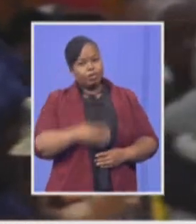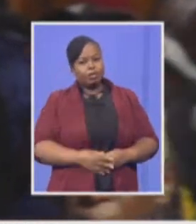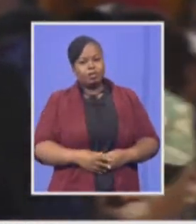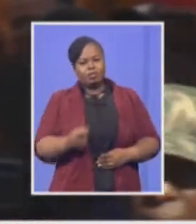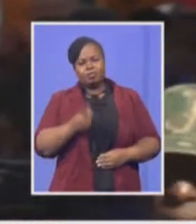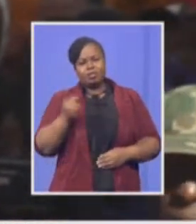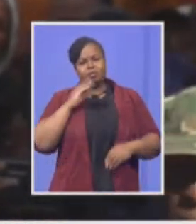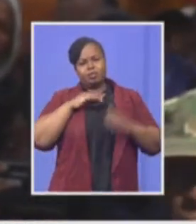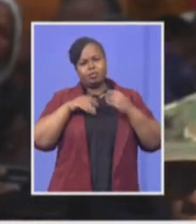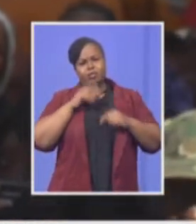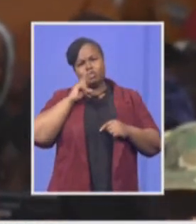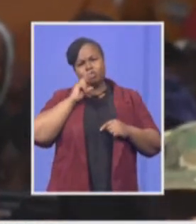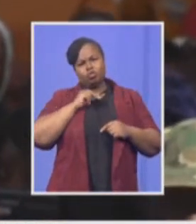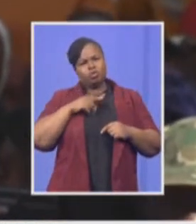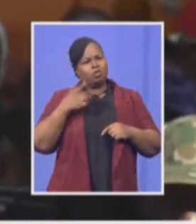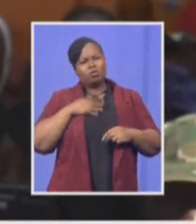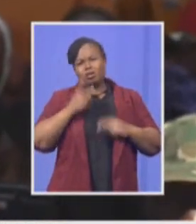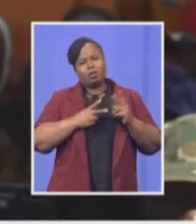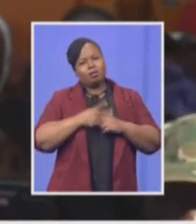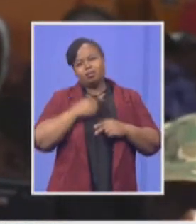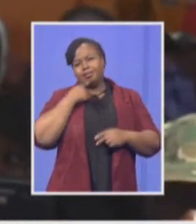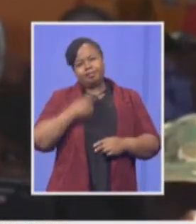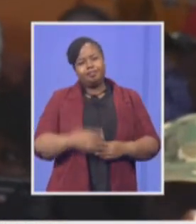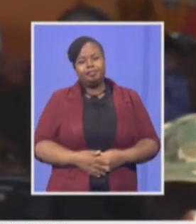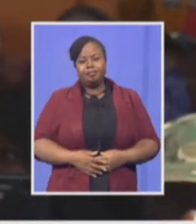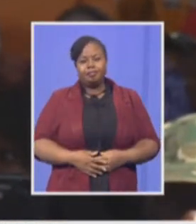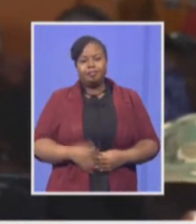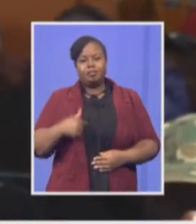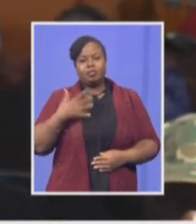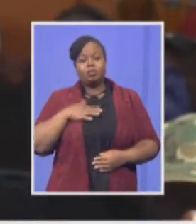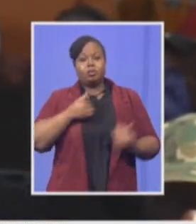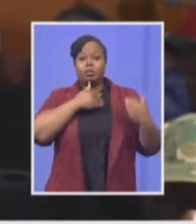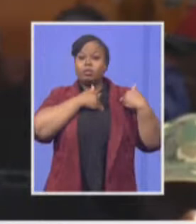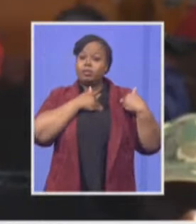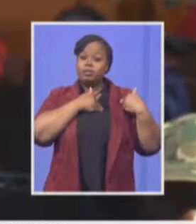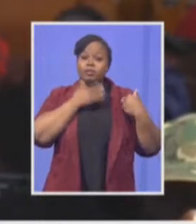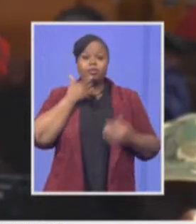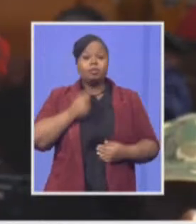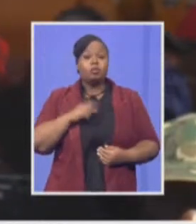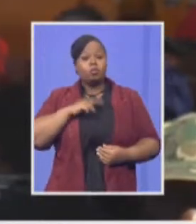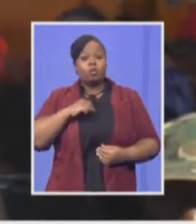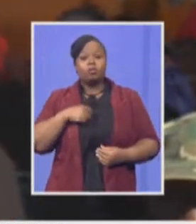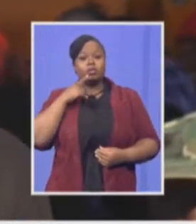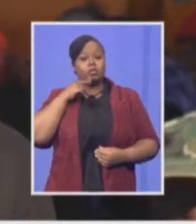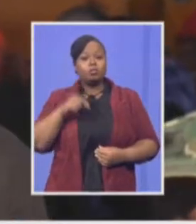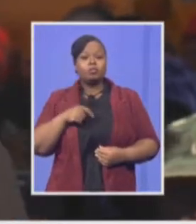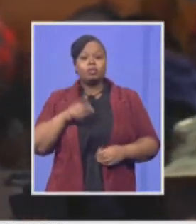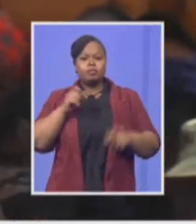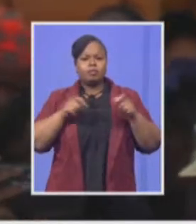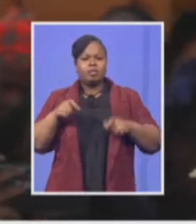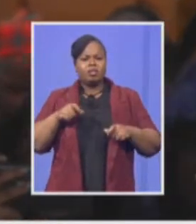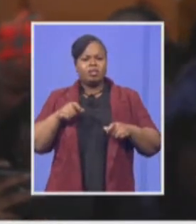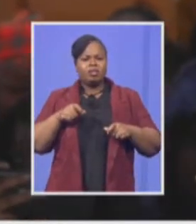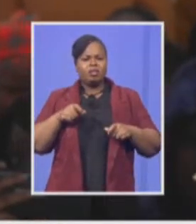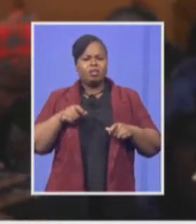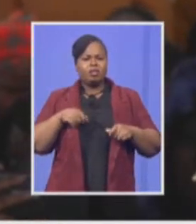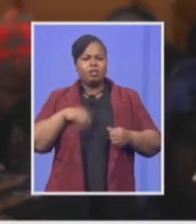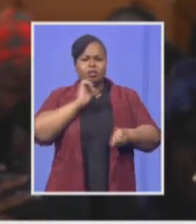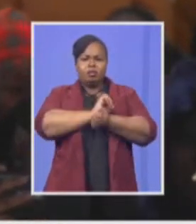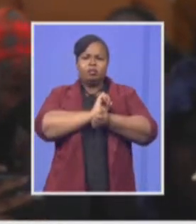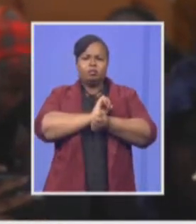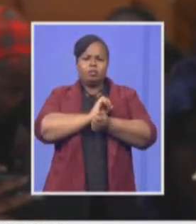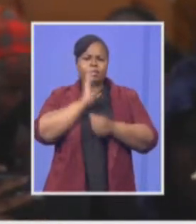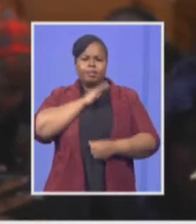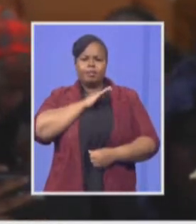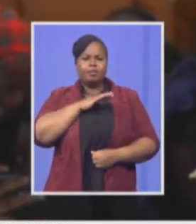abaningi anophinda phinde ngiyiwazi. Bese icela kuwe accountability. Bawucela abantu bathona akuboshwa muntu. Every day.